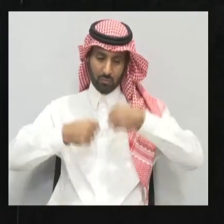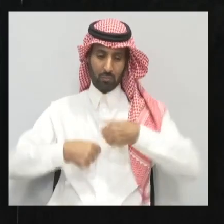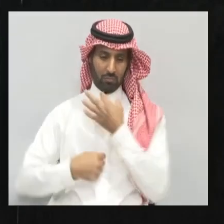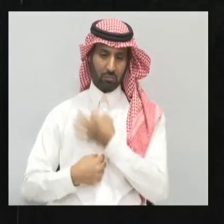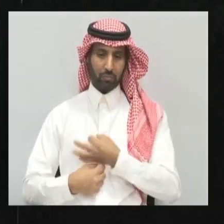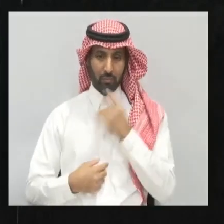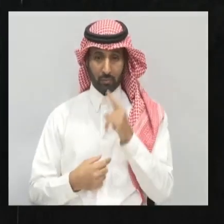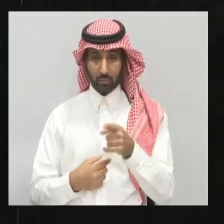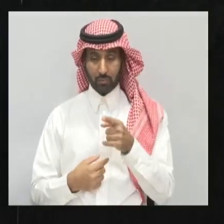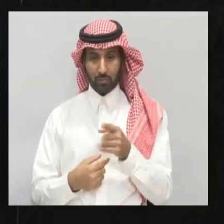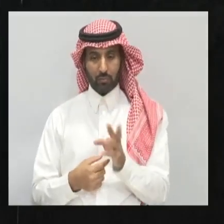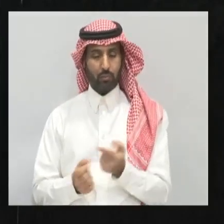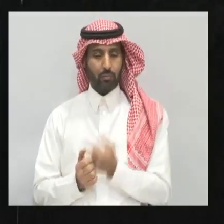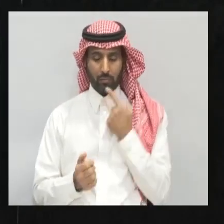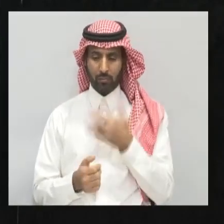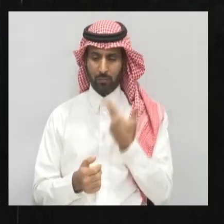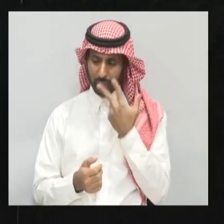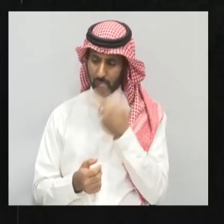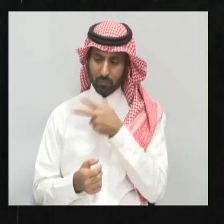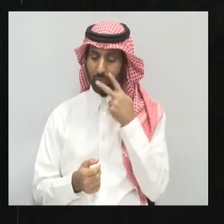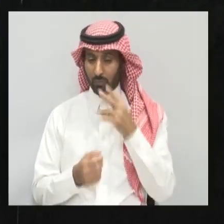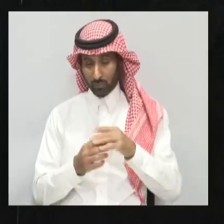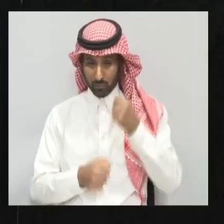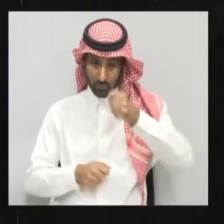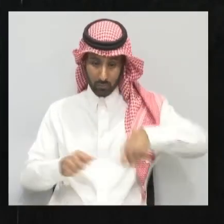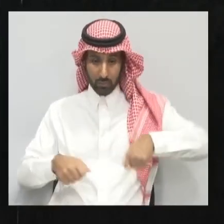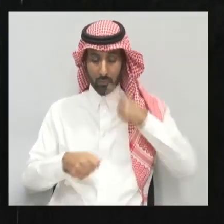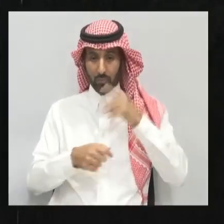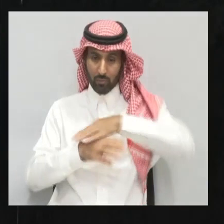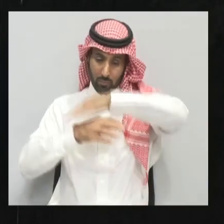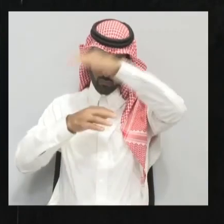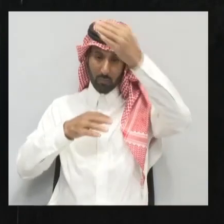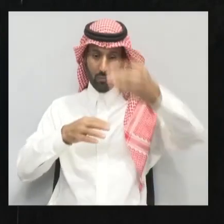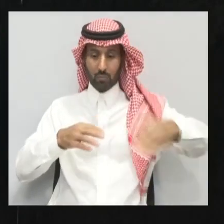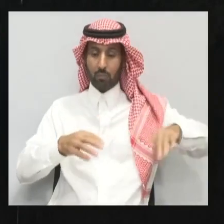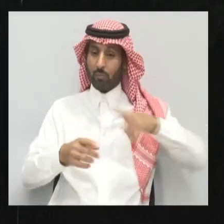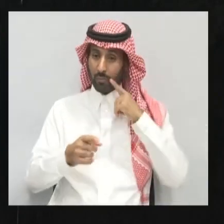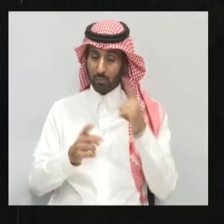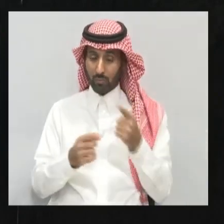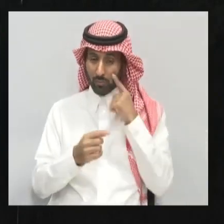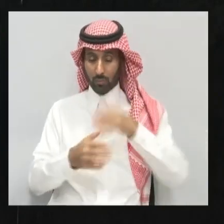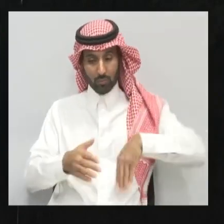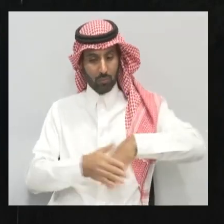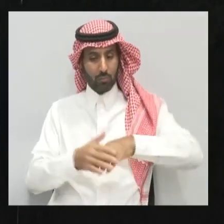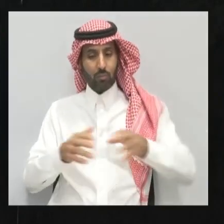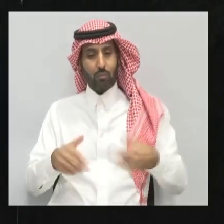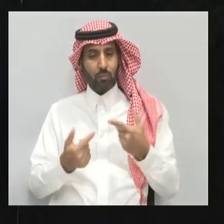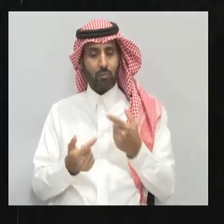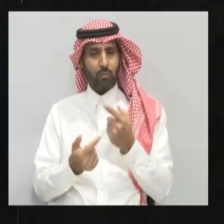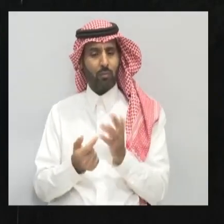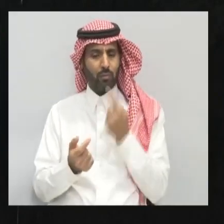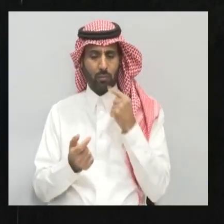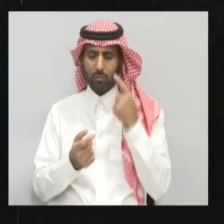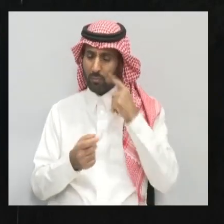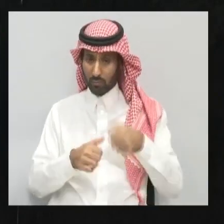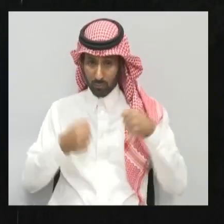Or if he wants to experience hiking or experience playing football or maybe